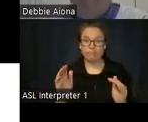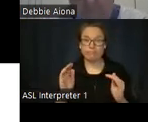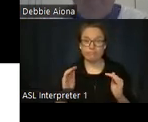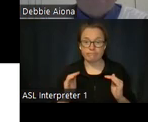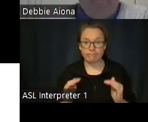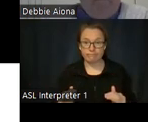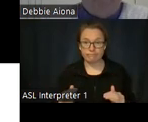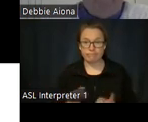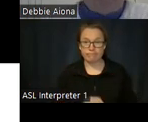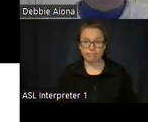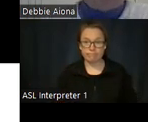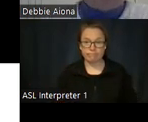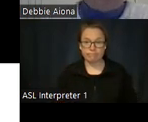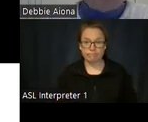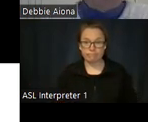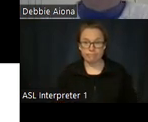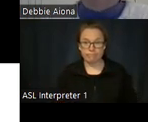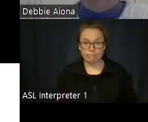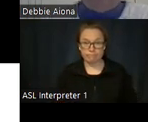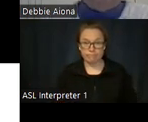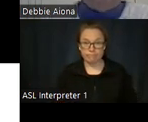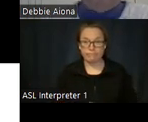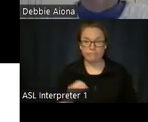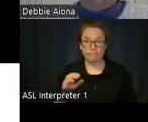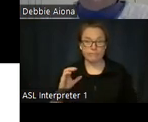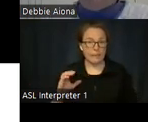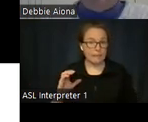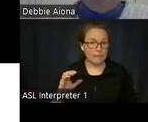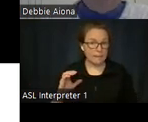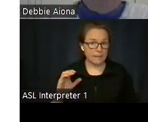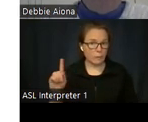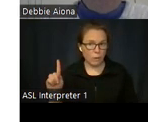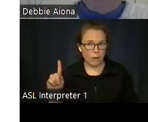next section? I'm not sure what it is. If it's C1 or D.